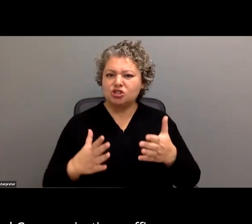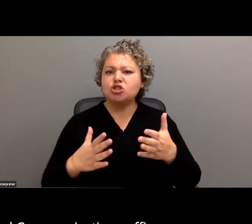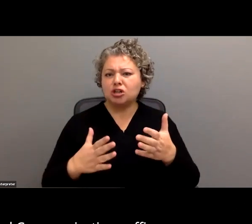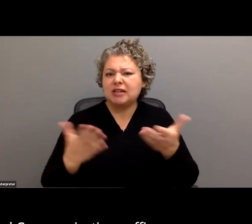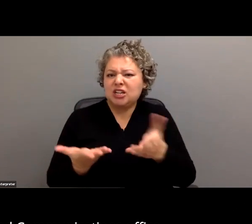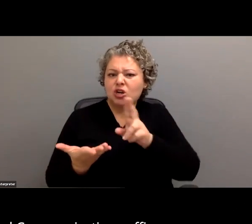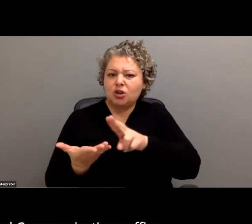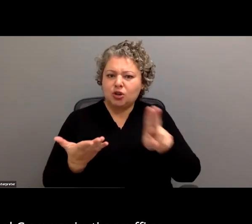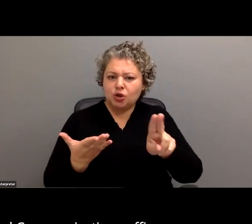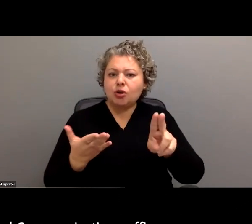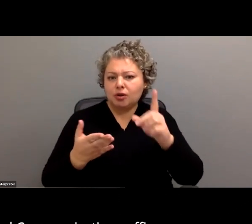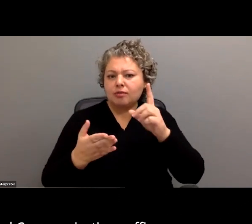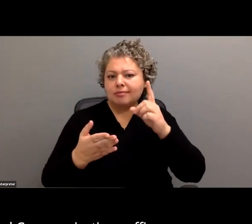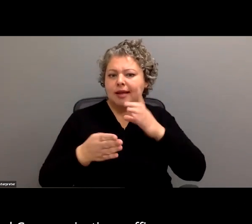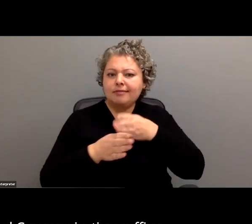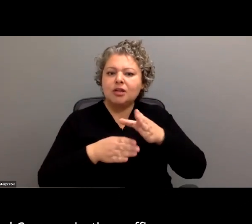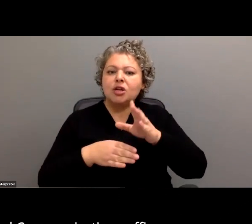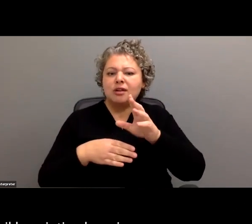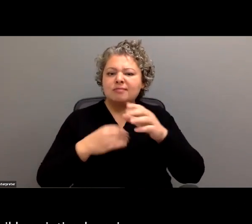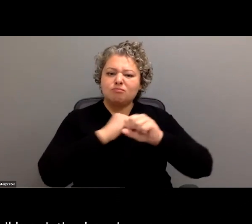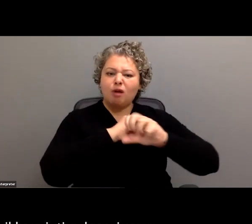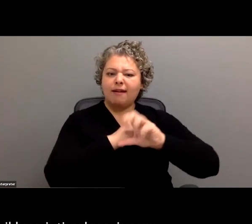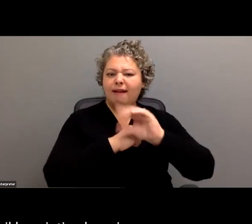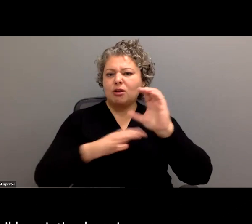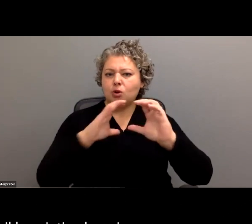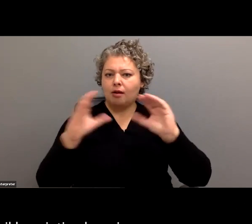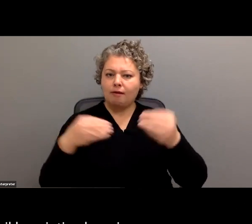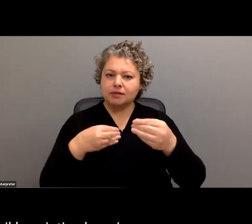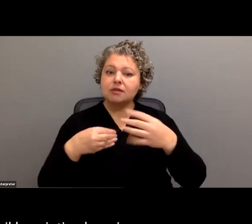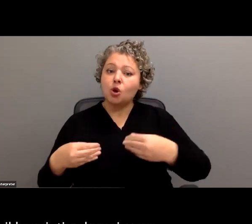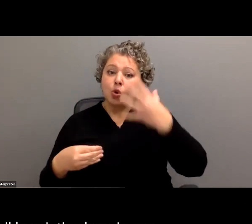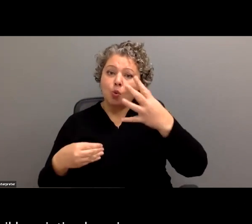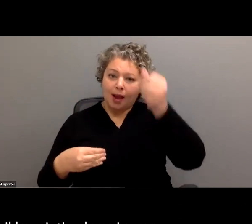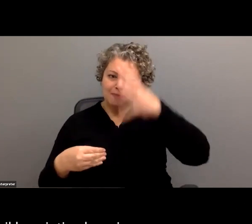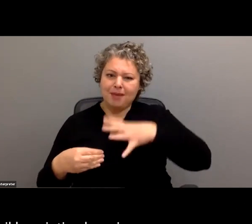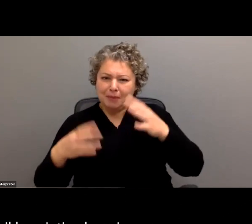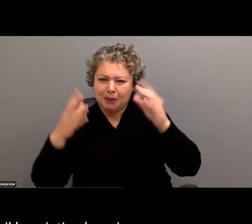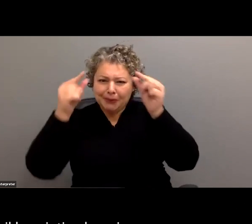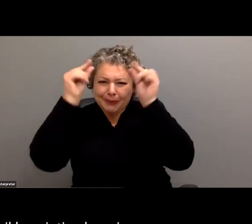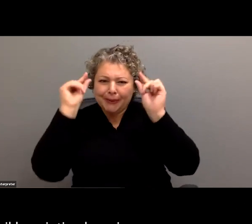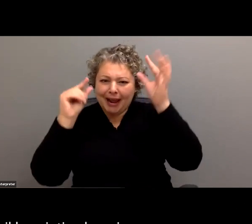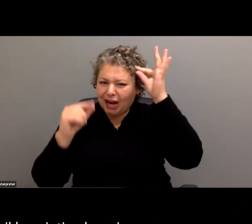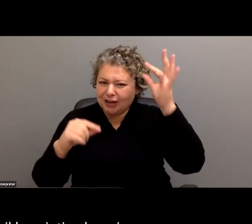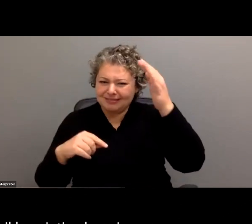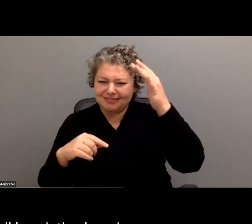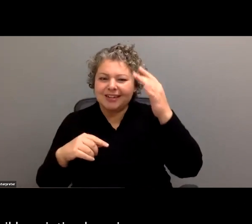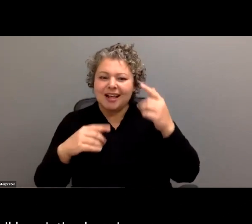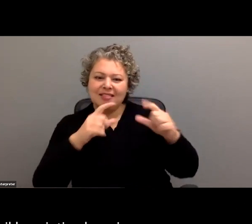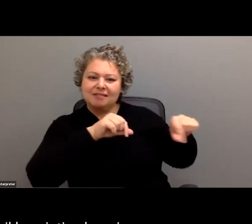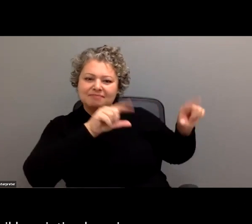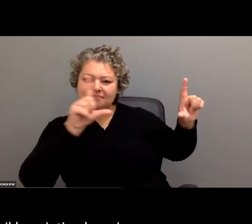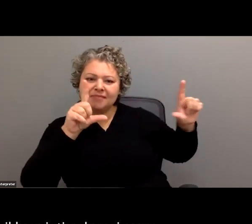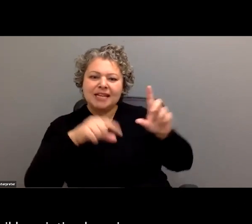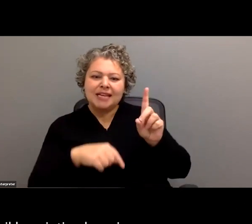I'm a white man with little to no hair, sitting in front of a David Mickle painting here in our conference room.